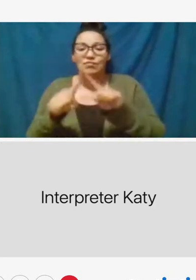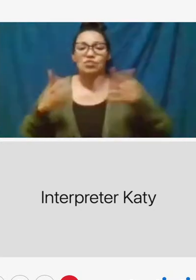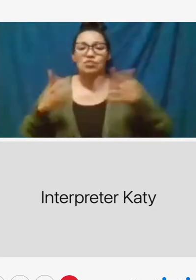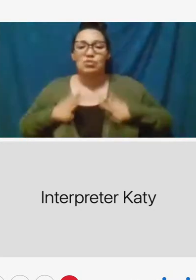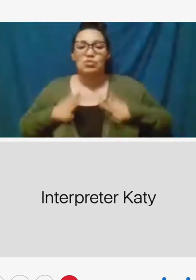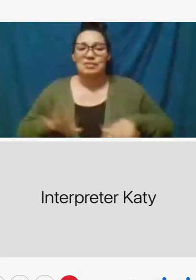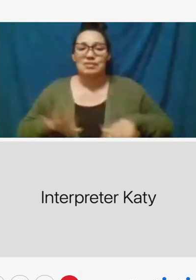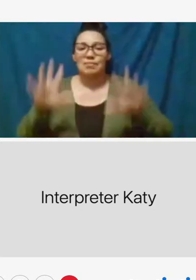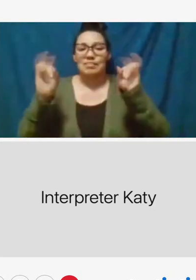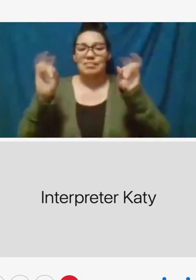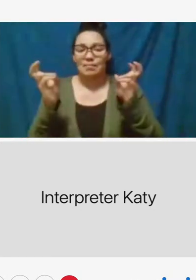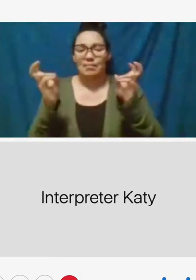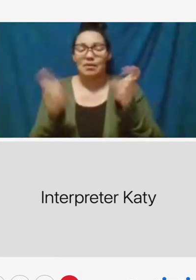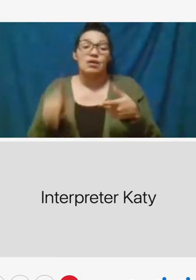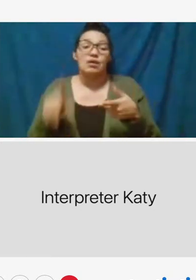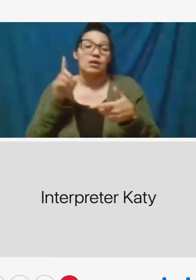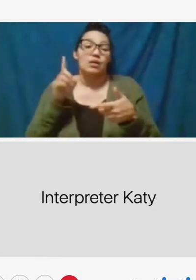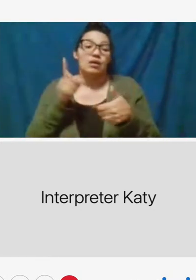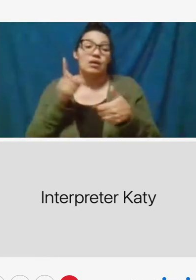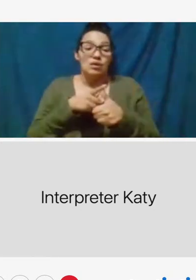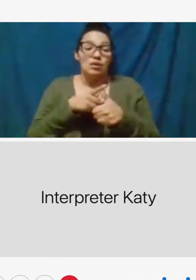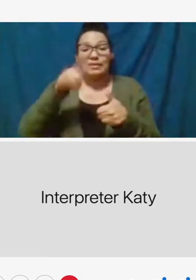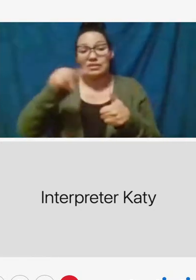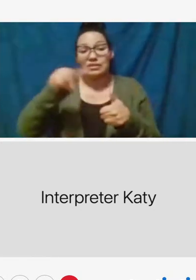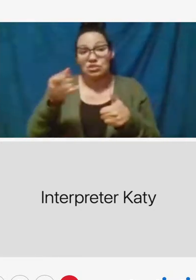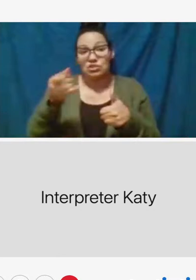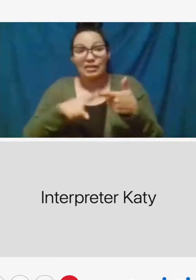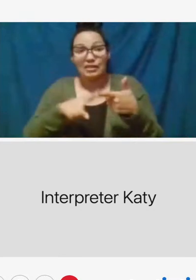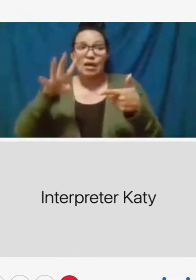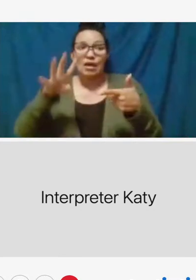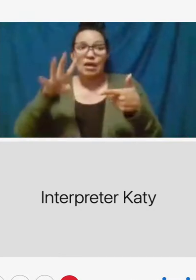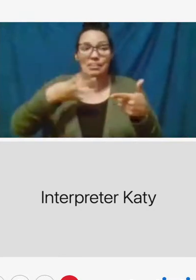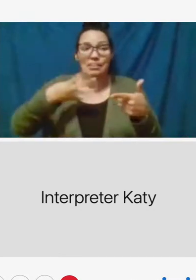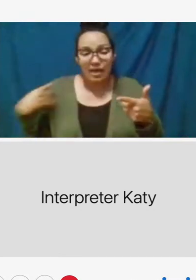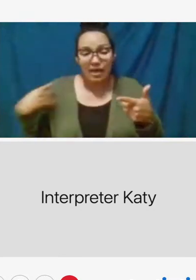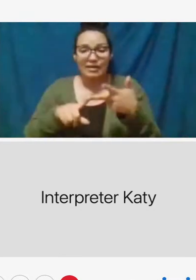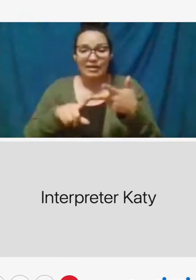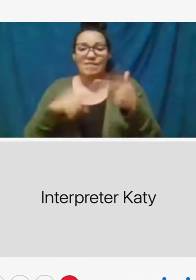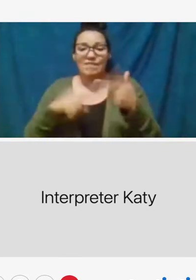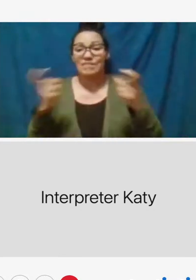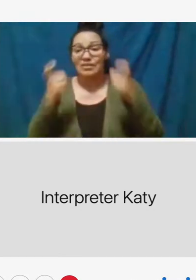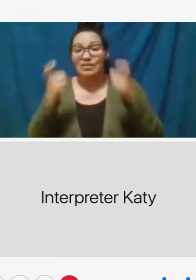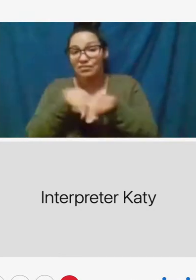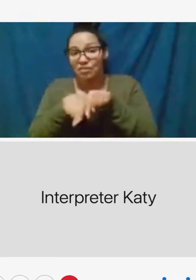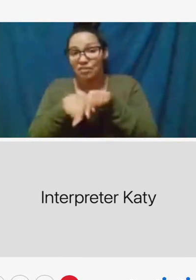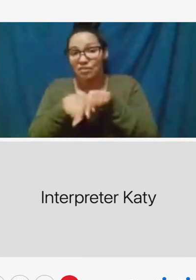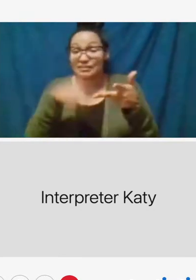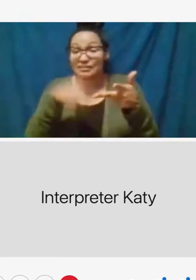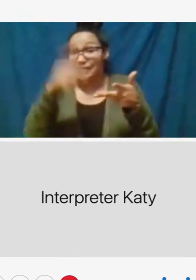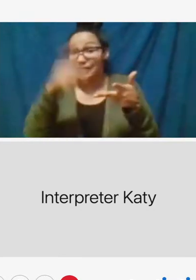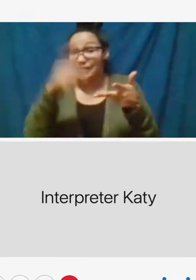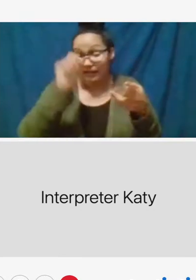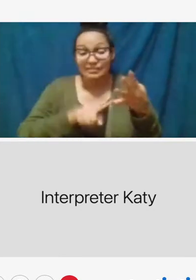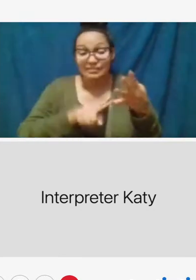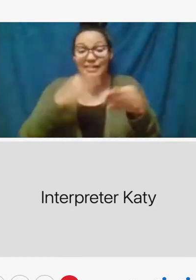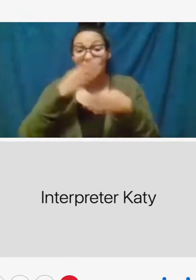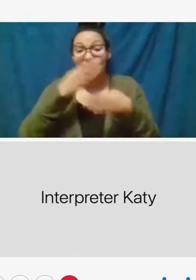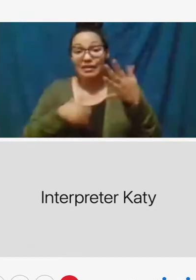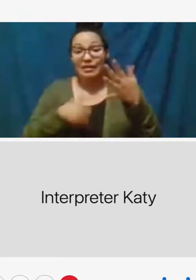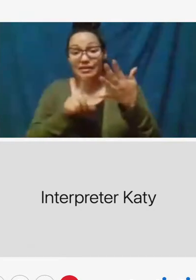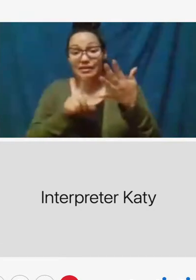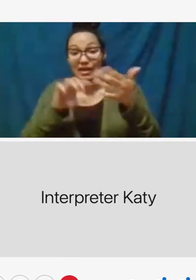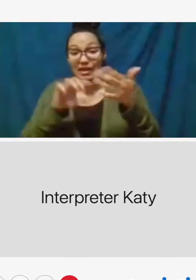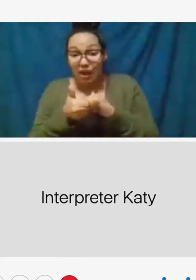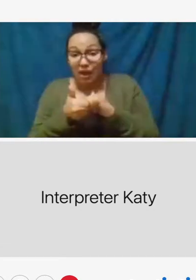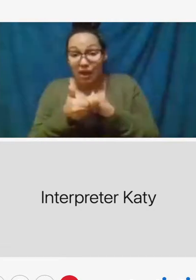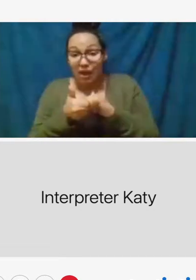pajamas plaid printed clothing festive socks and hats and ended off the week the cold week by bringing their favorite